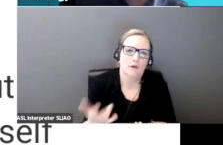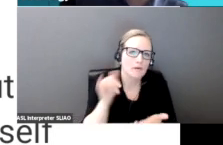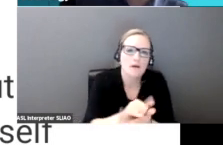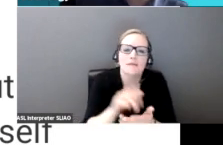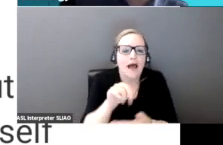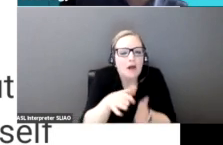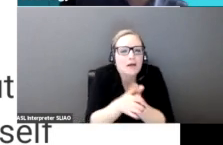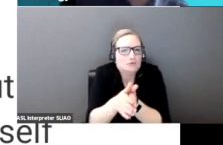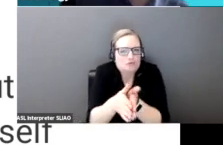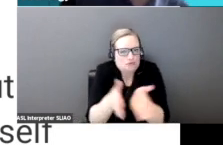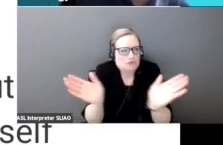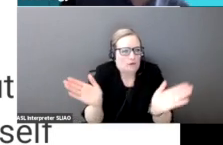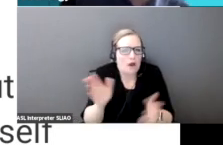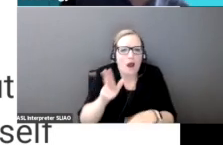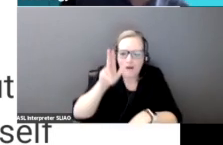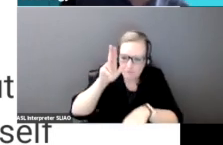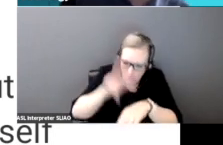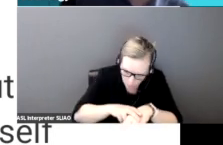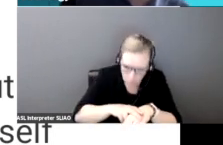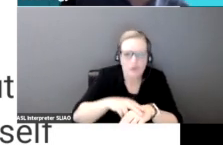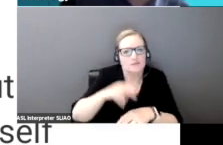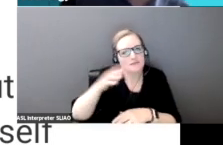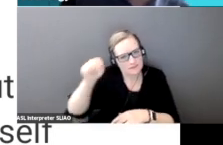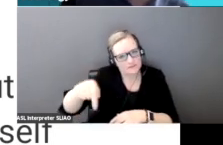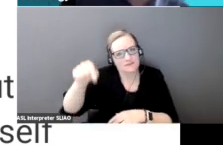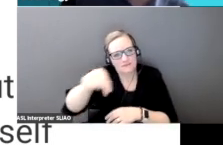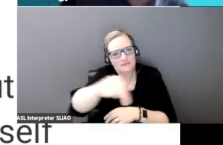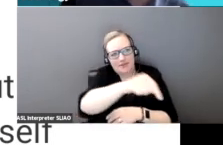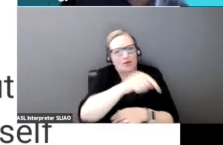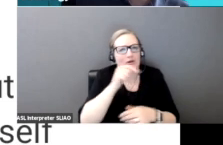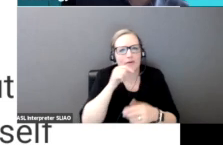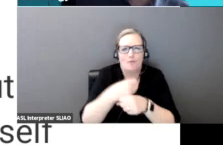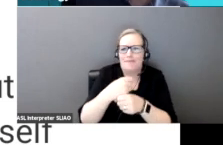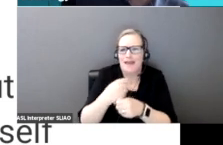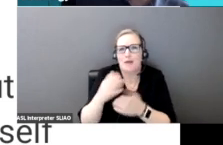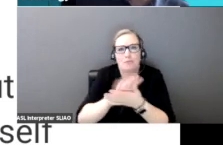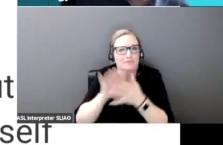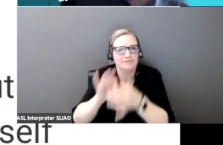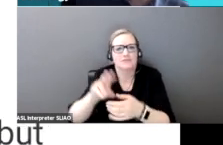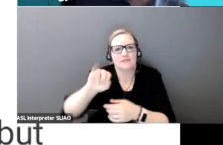expression of this idea, and that is what could be copyrighted.